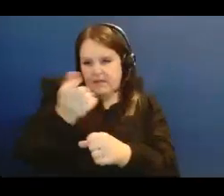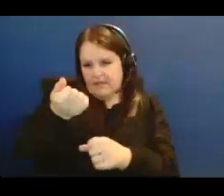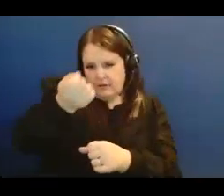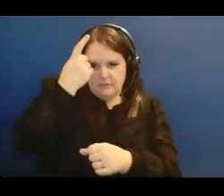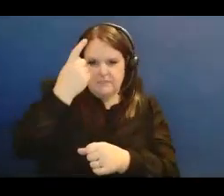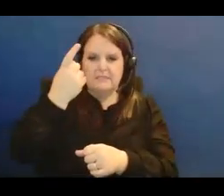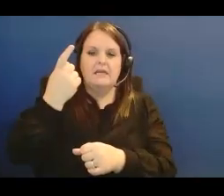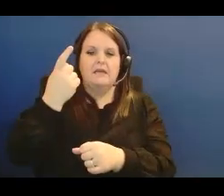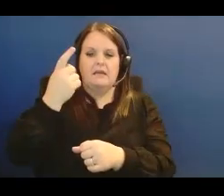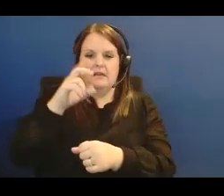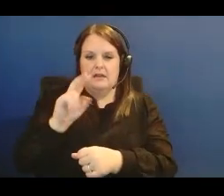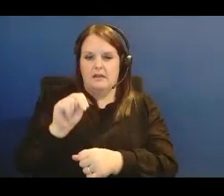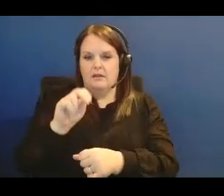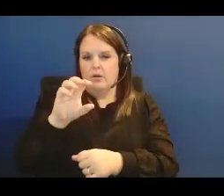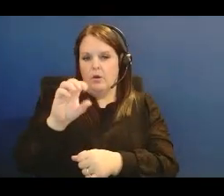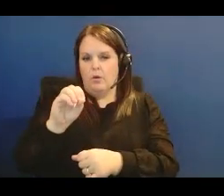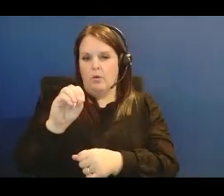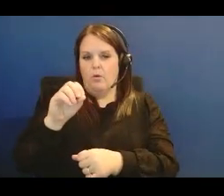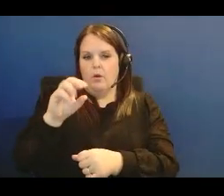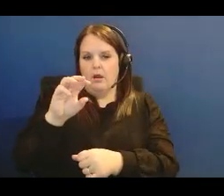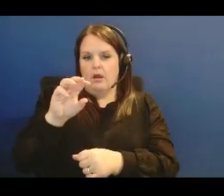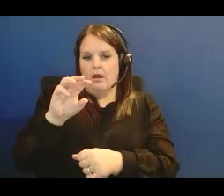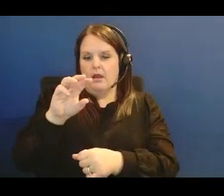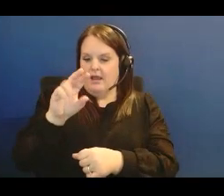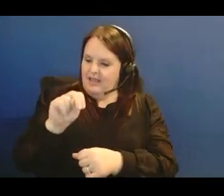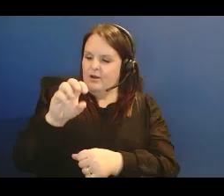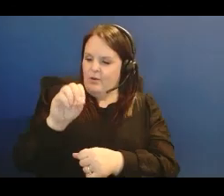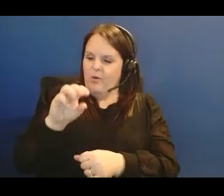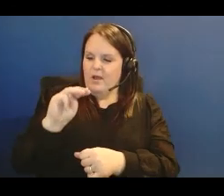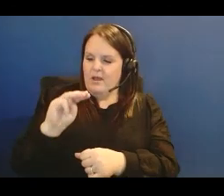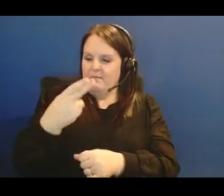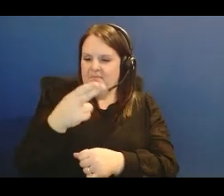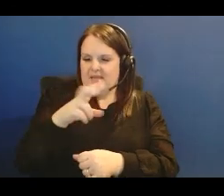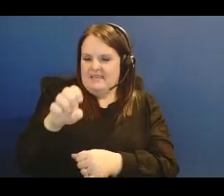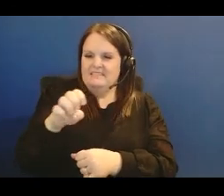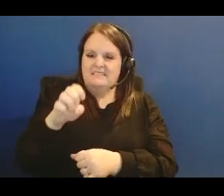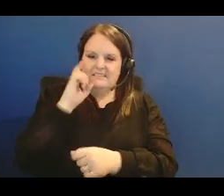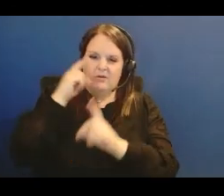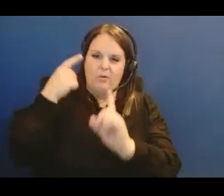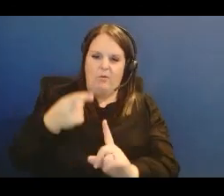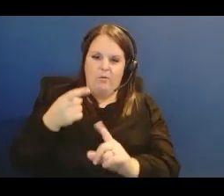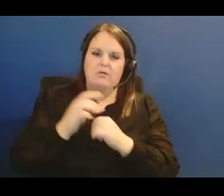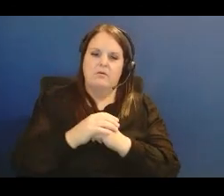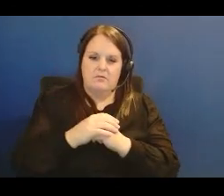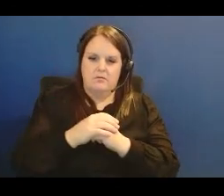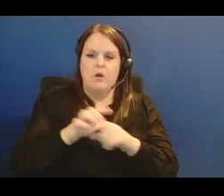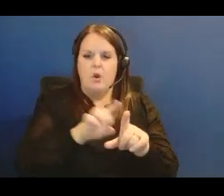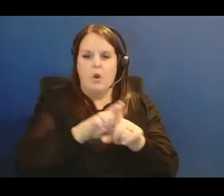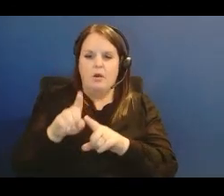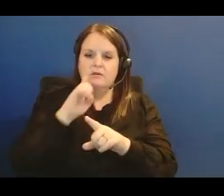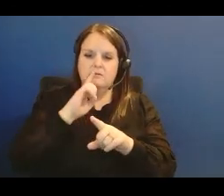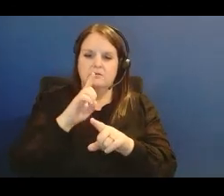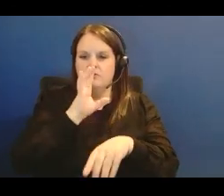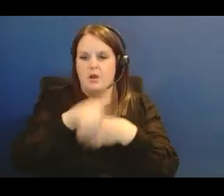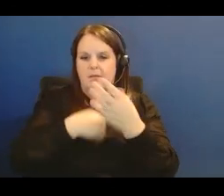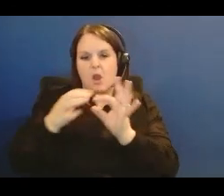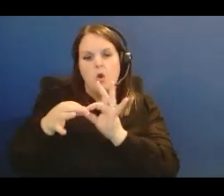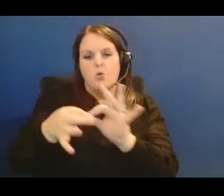on NOMHE's statewide efforts. These updates also reinforce coordinated planning